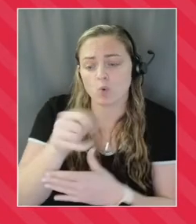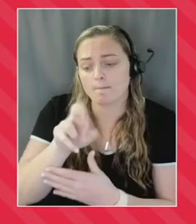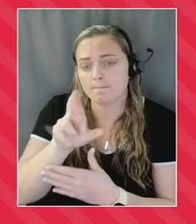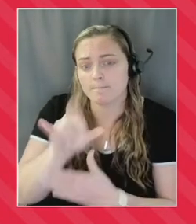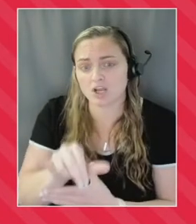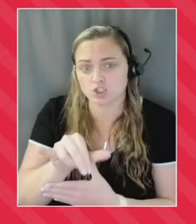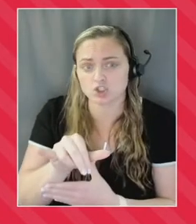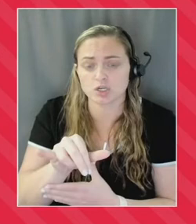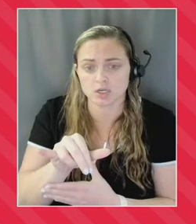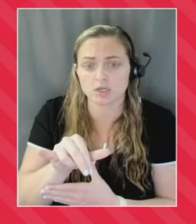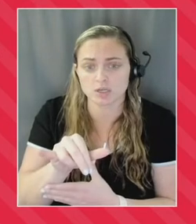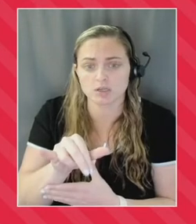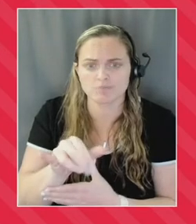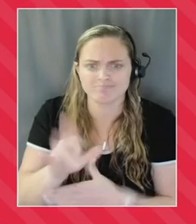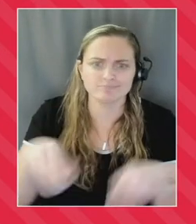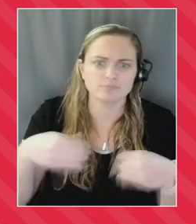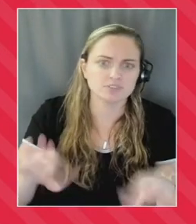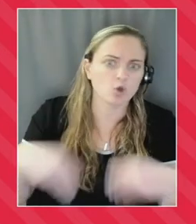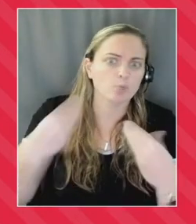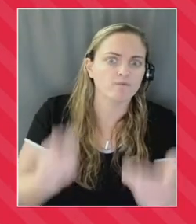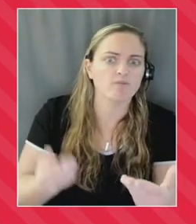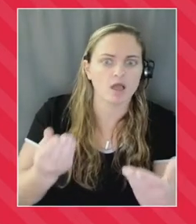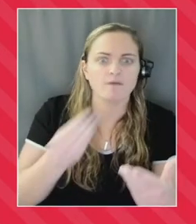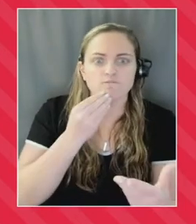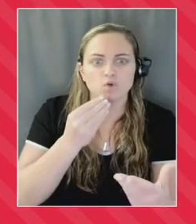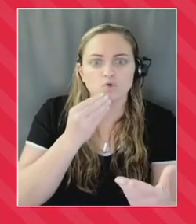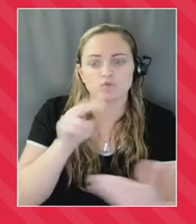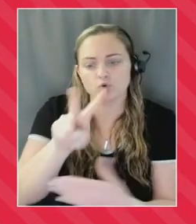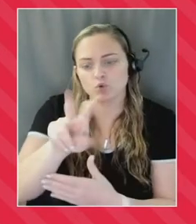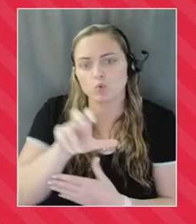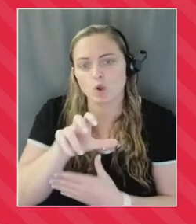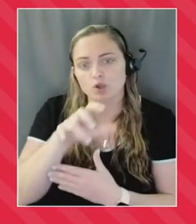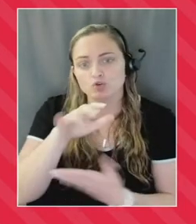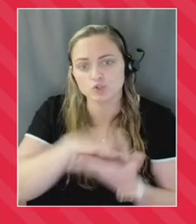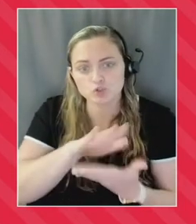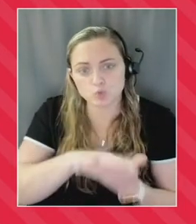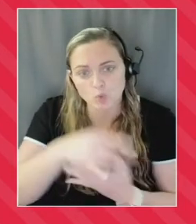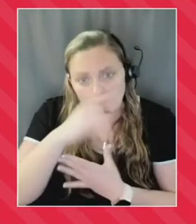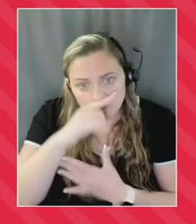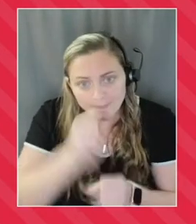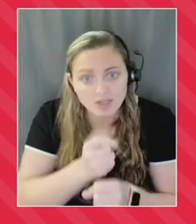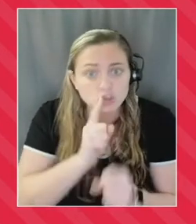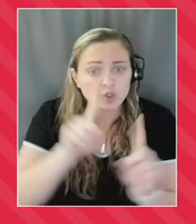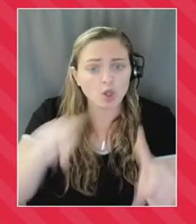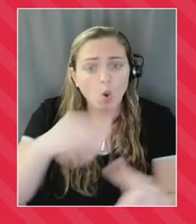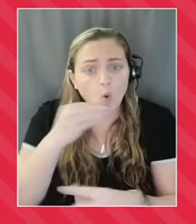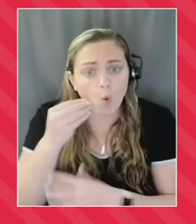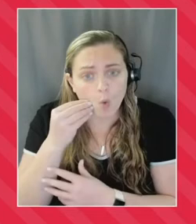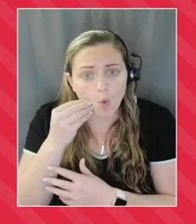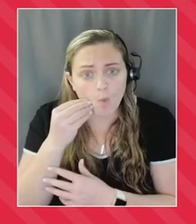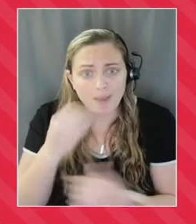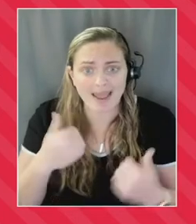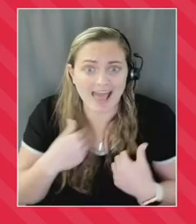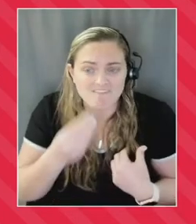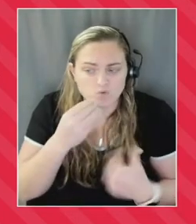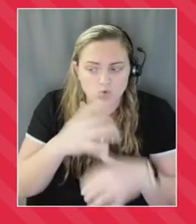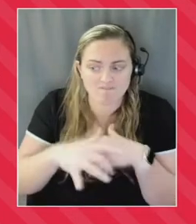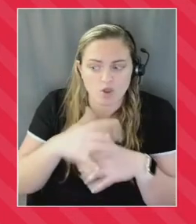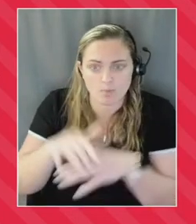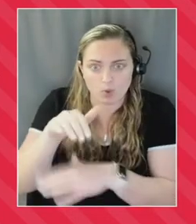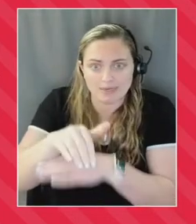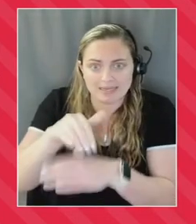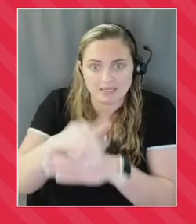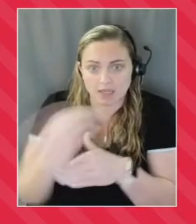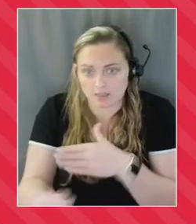help provide food for 200 school children so they make sure they can go home and have food in the evening and in the